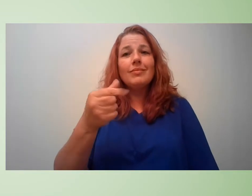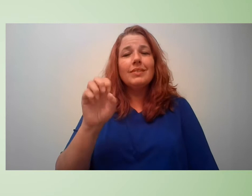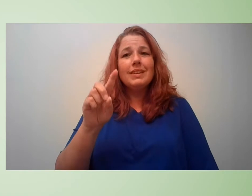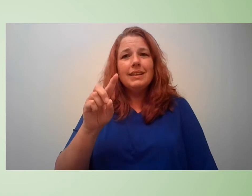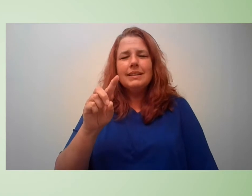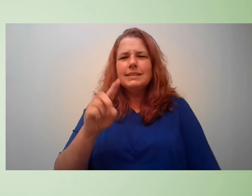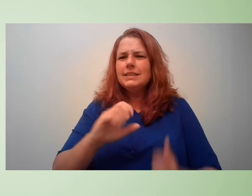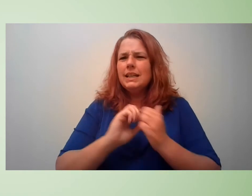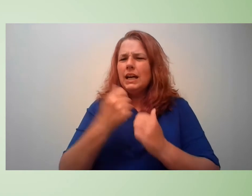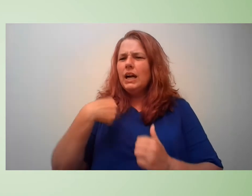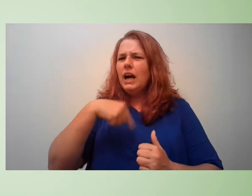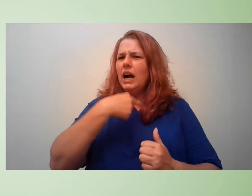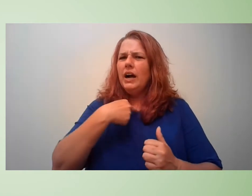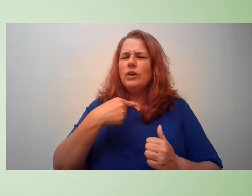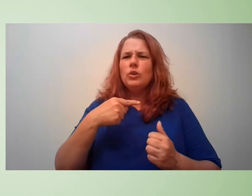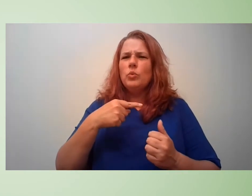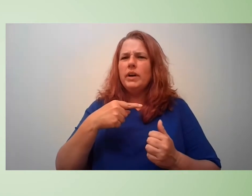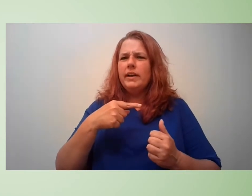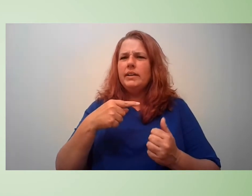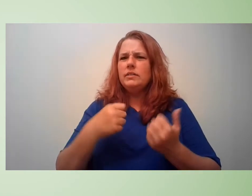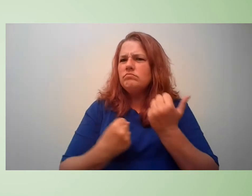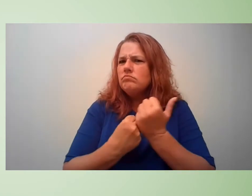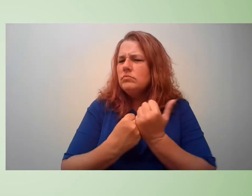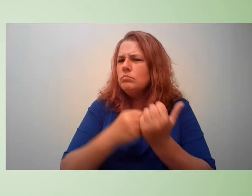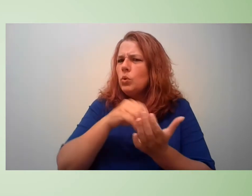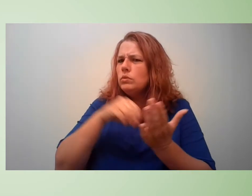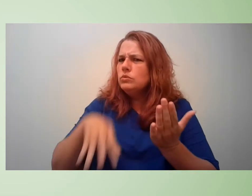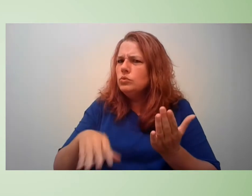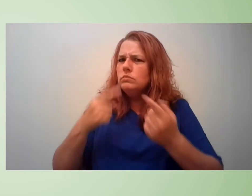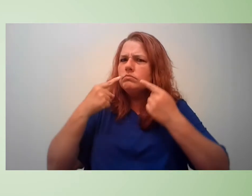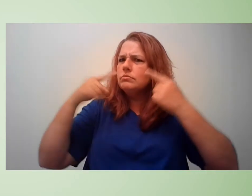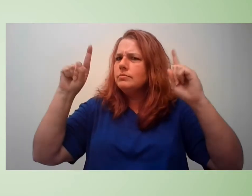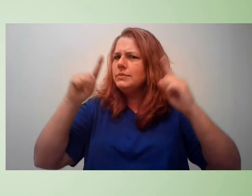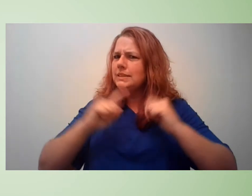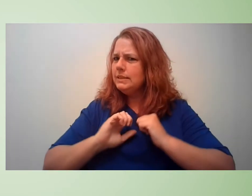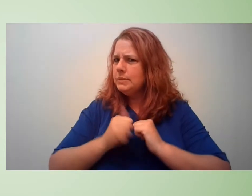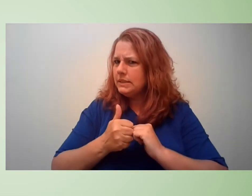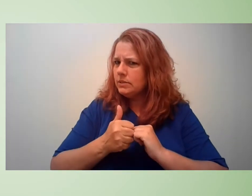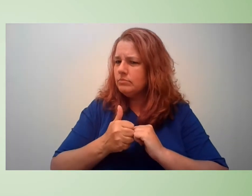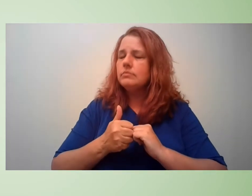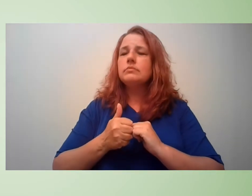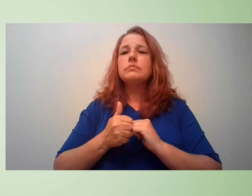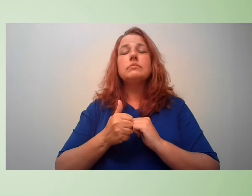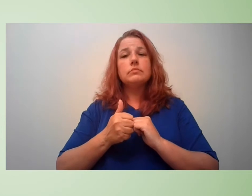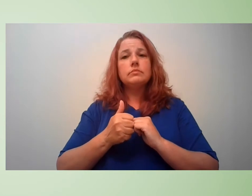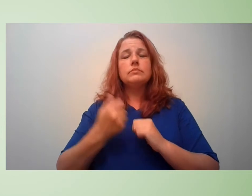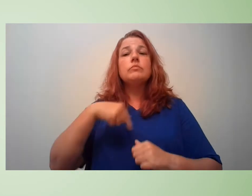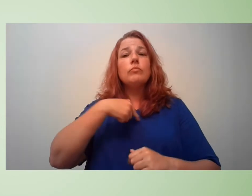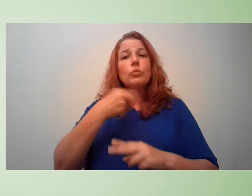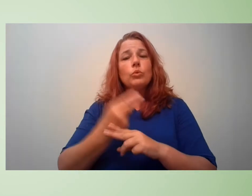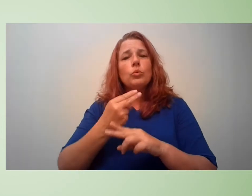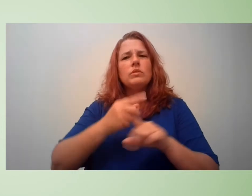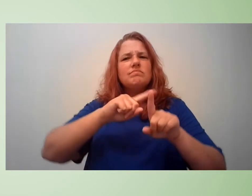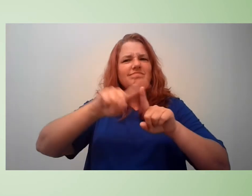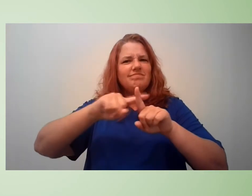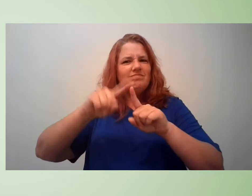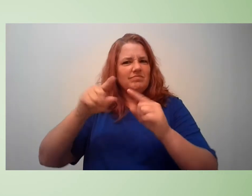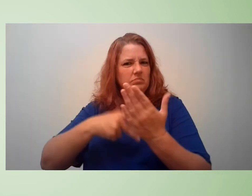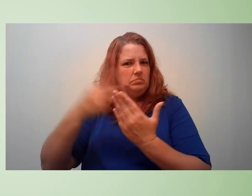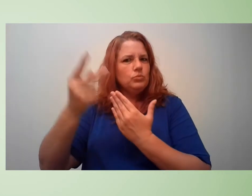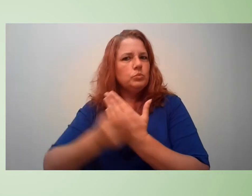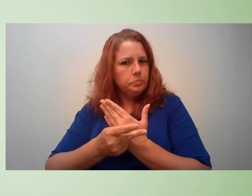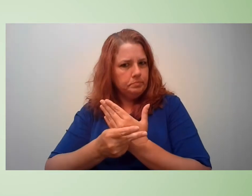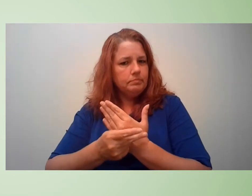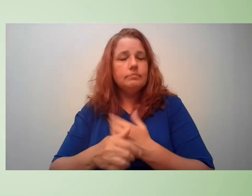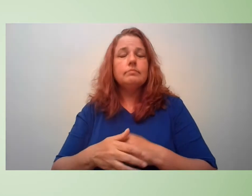GSD has several different programs to support student achievement. One is the Flexible Learning Program for Reading. All students take a